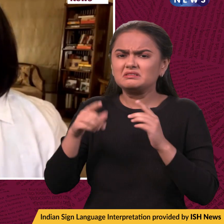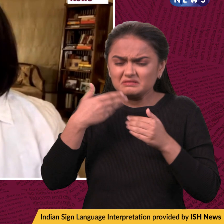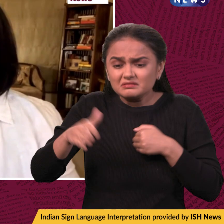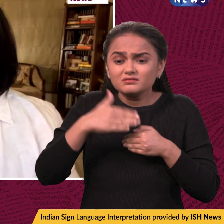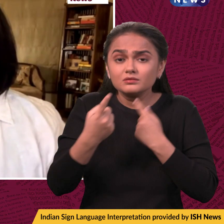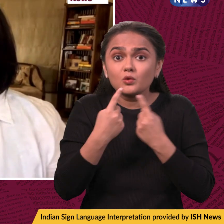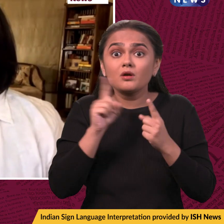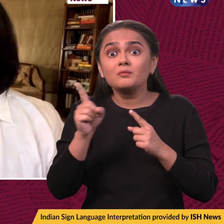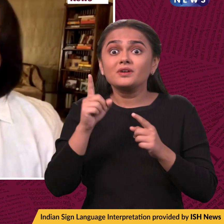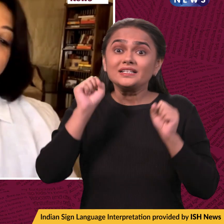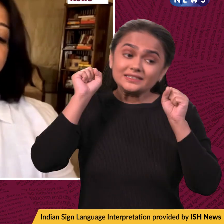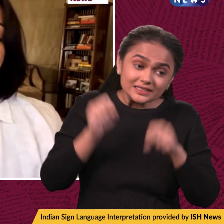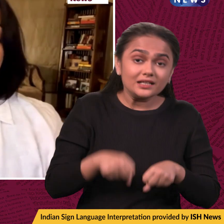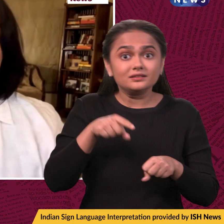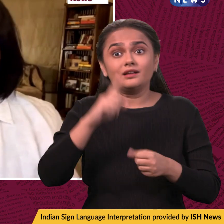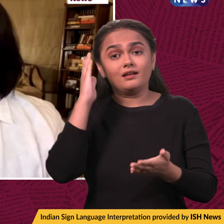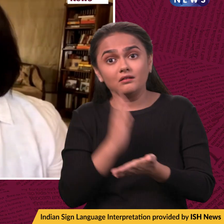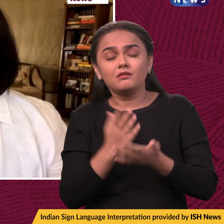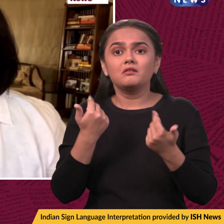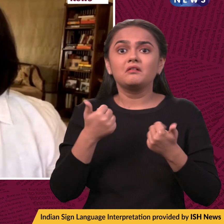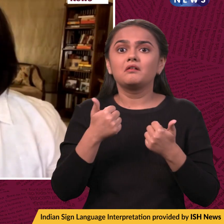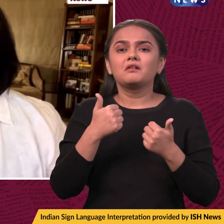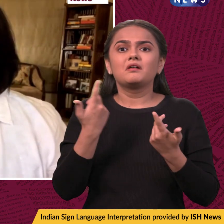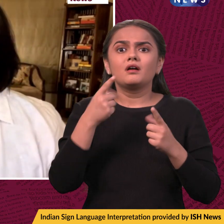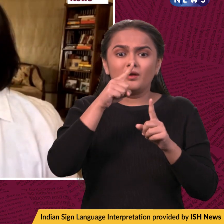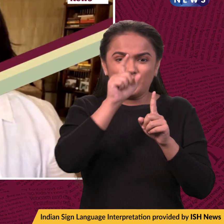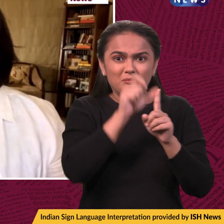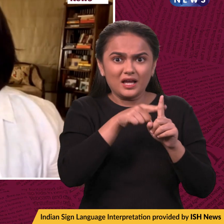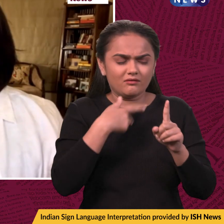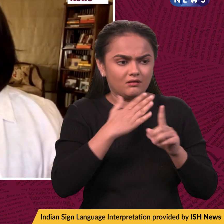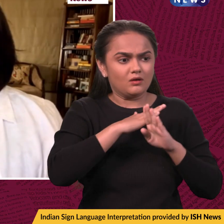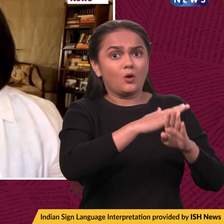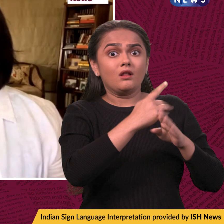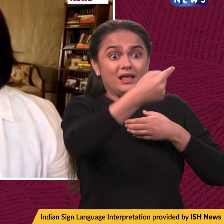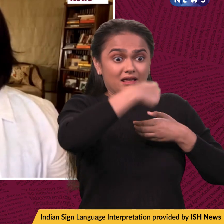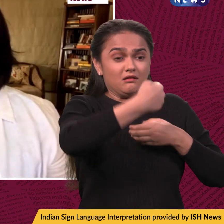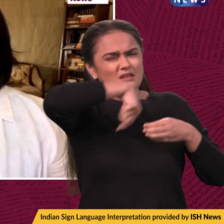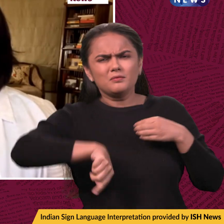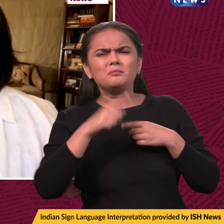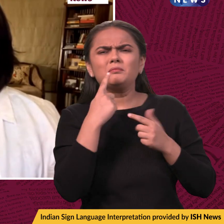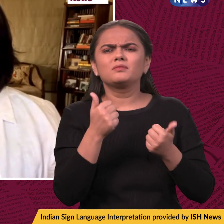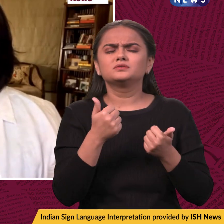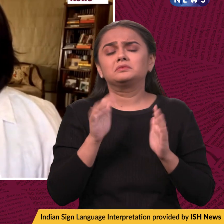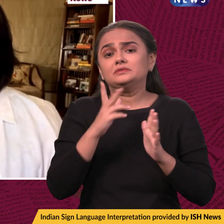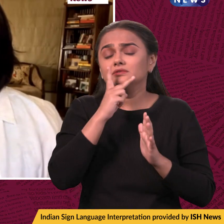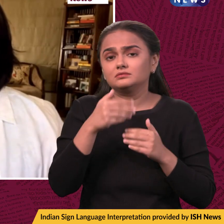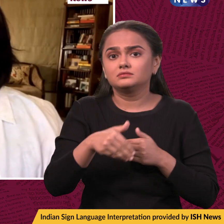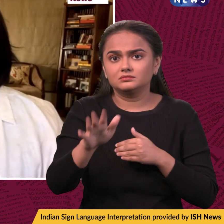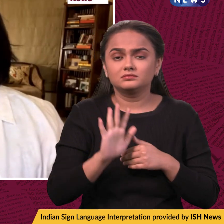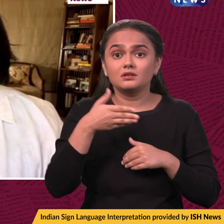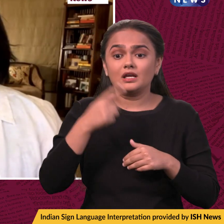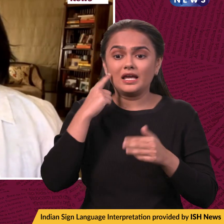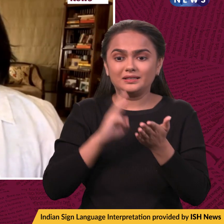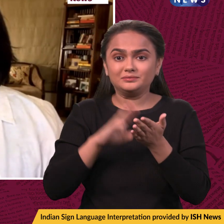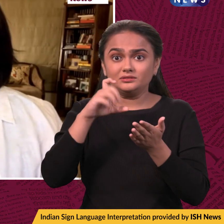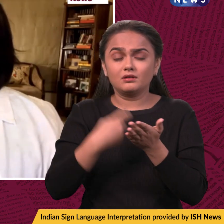its mutations, it's unlikely to evade the T-cell response. And back home in India, the ICMR, or the